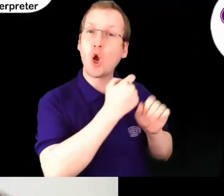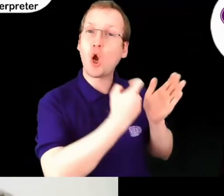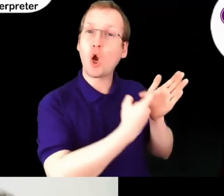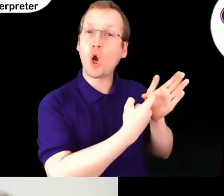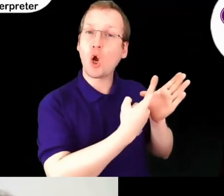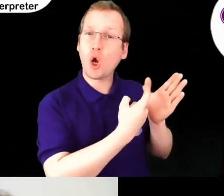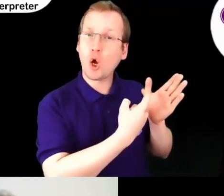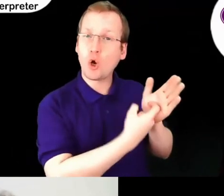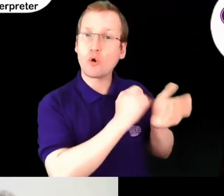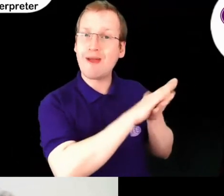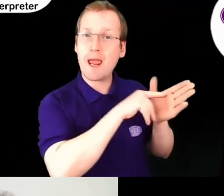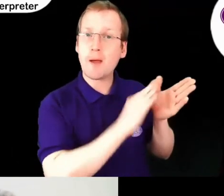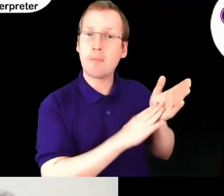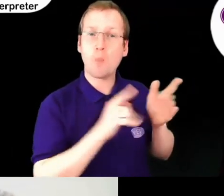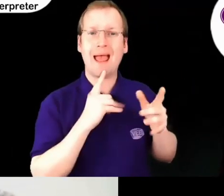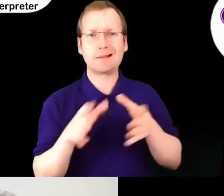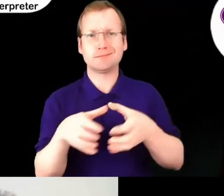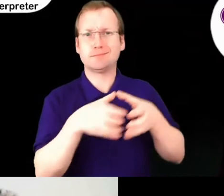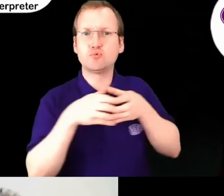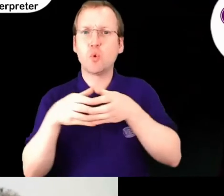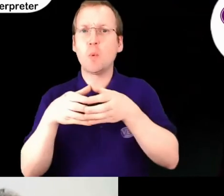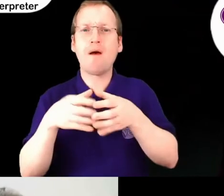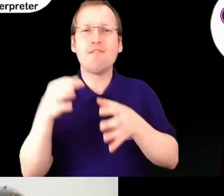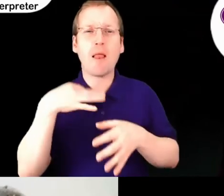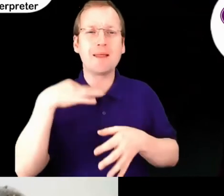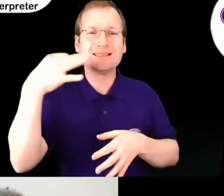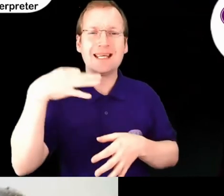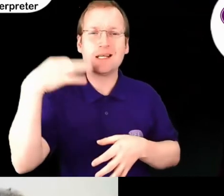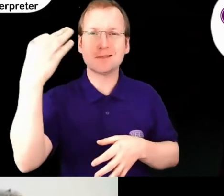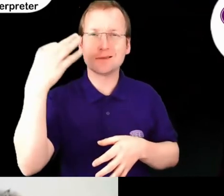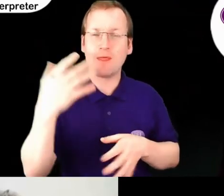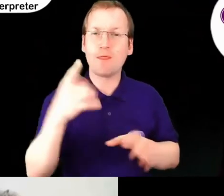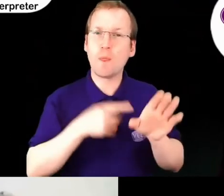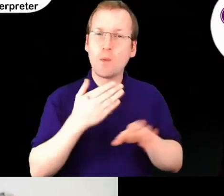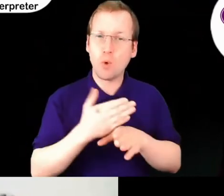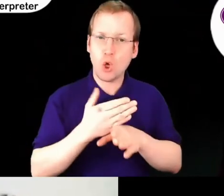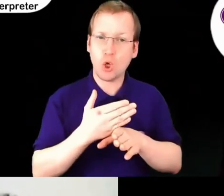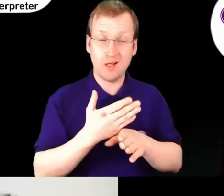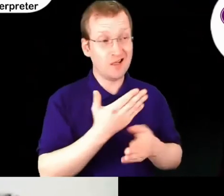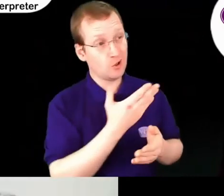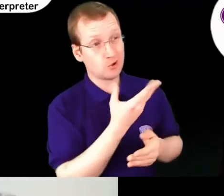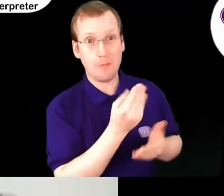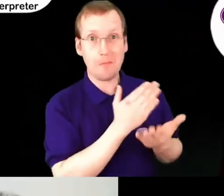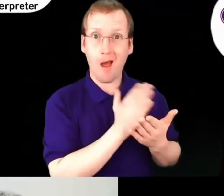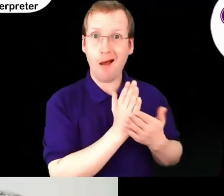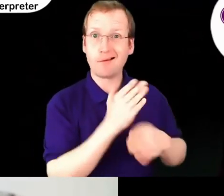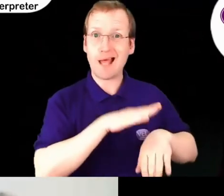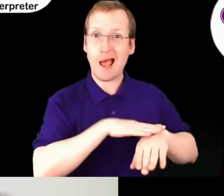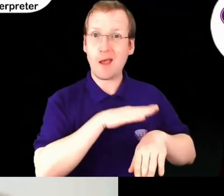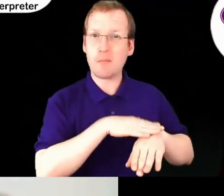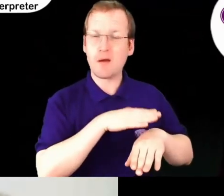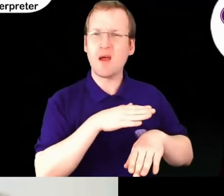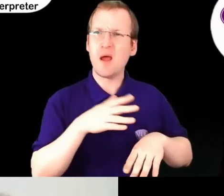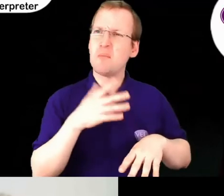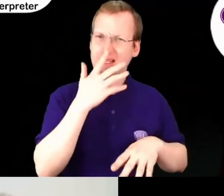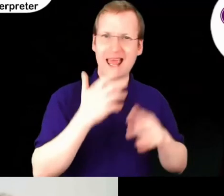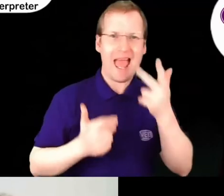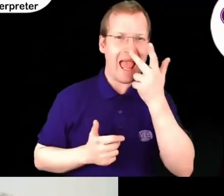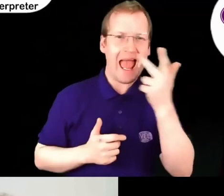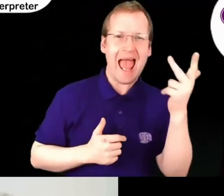we had a cadre of volunteers. We had maybe up to about 60 part and full time. People who were between the ages of about 18